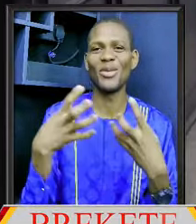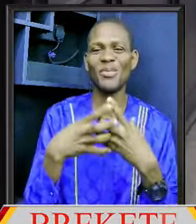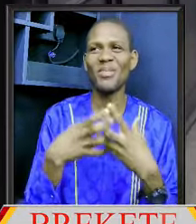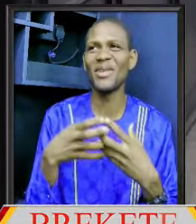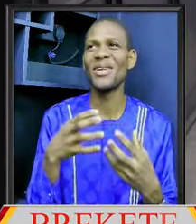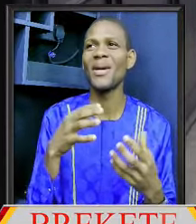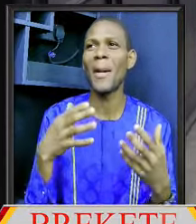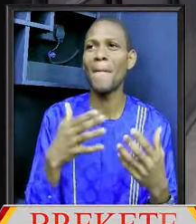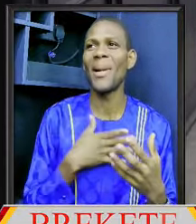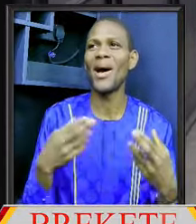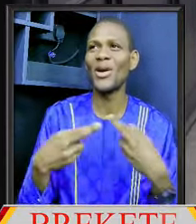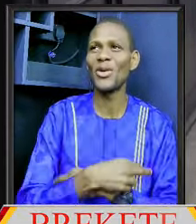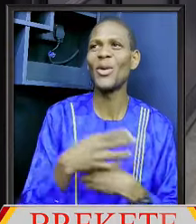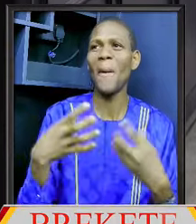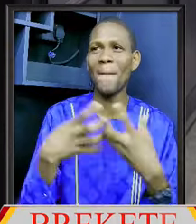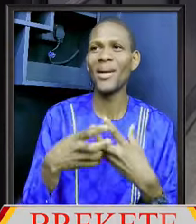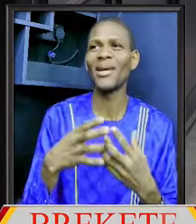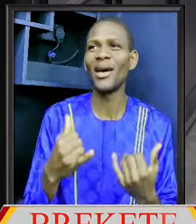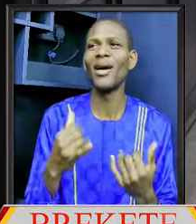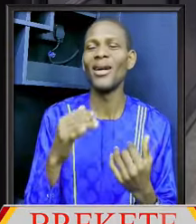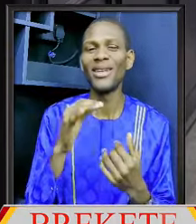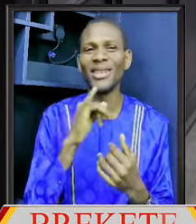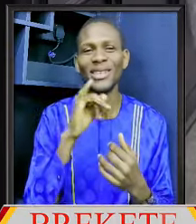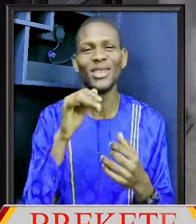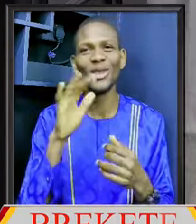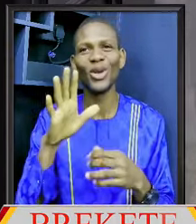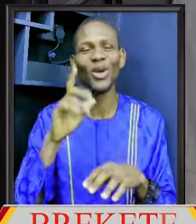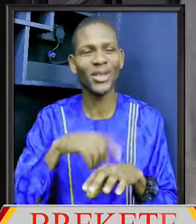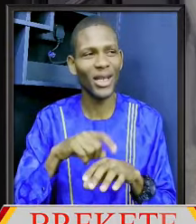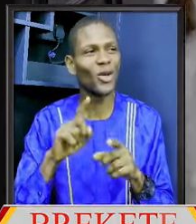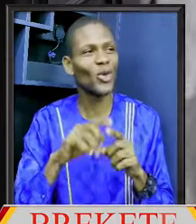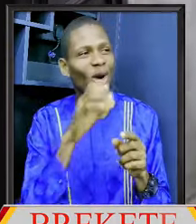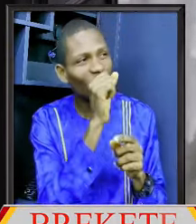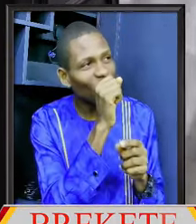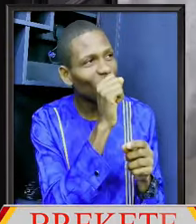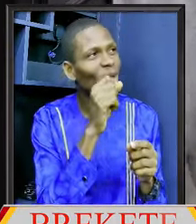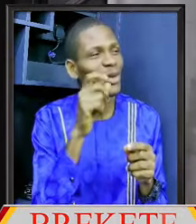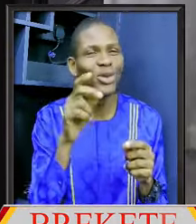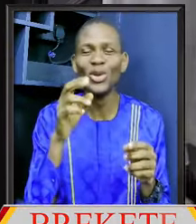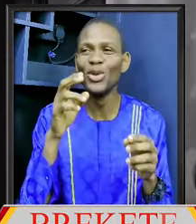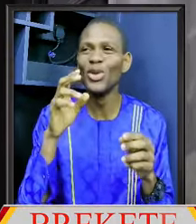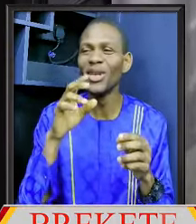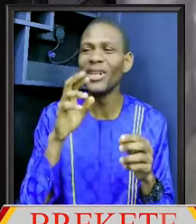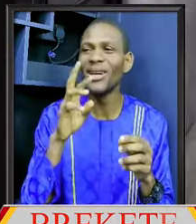my roommate. And now you don't reach make your hand no microphone. You not be my microphone mate.